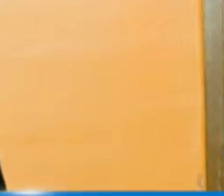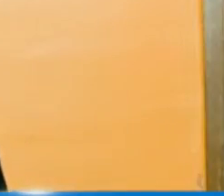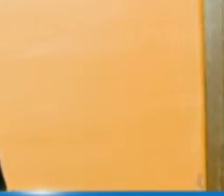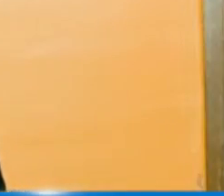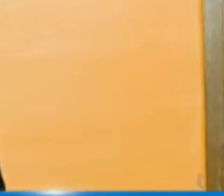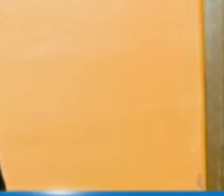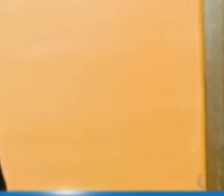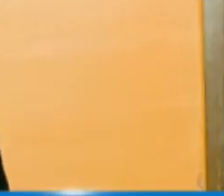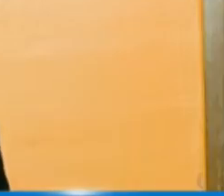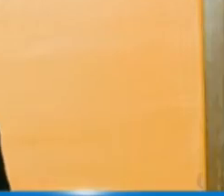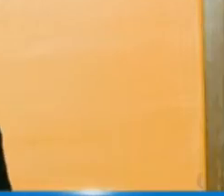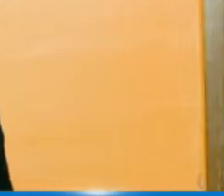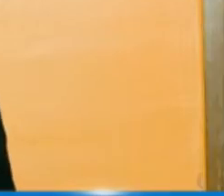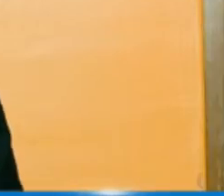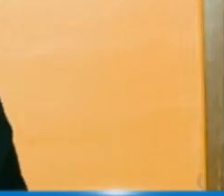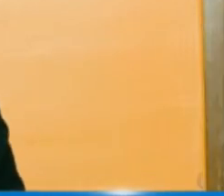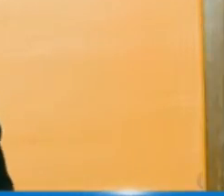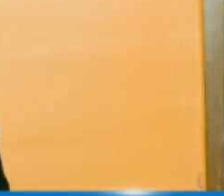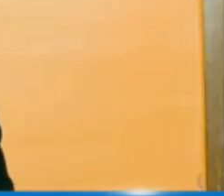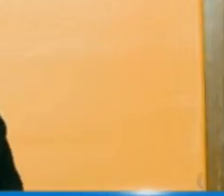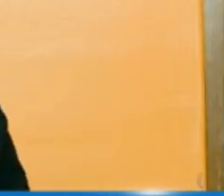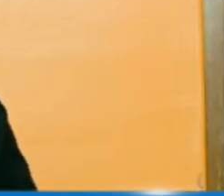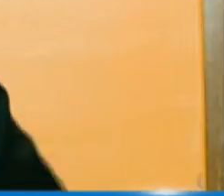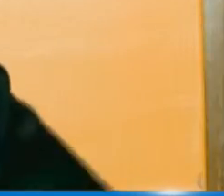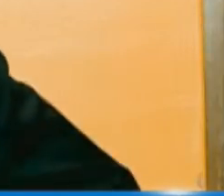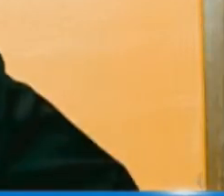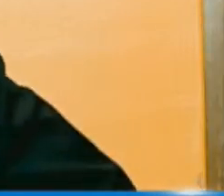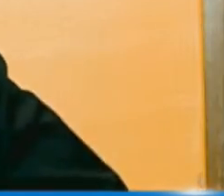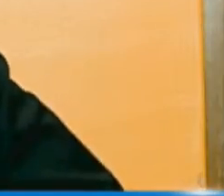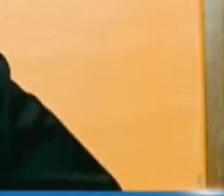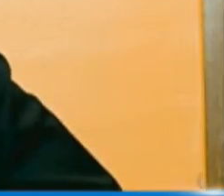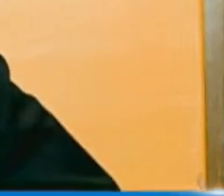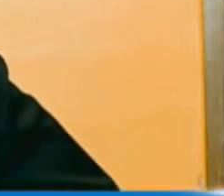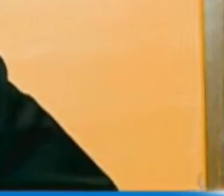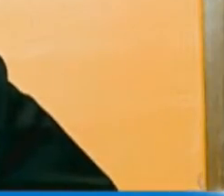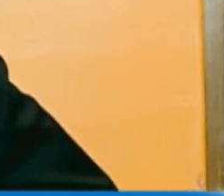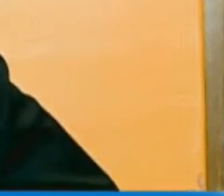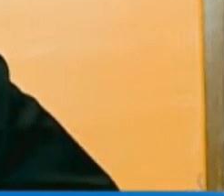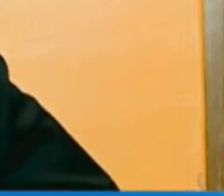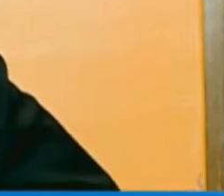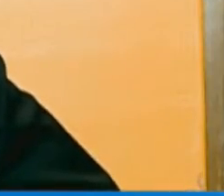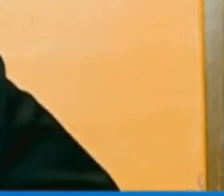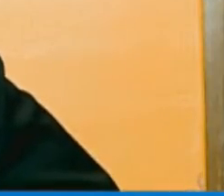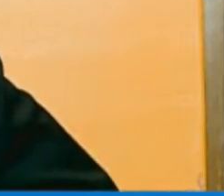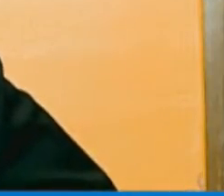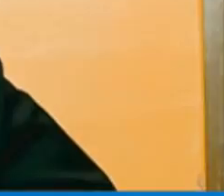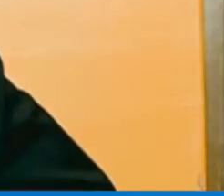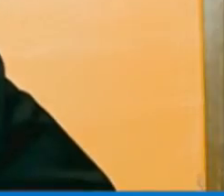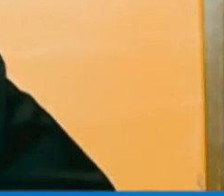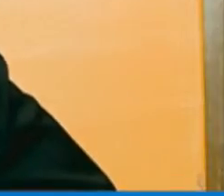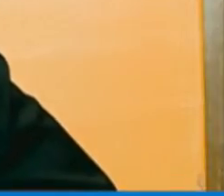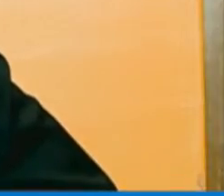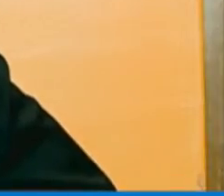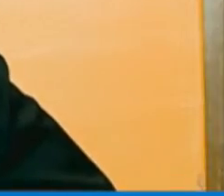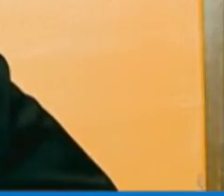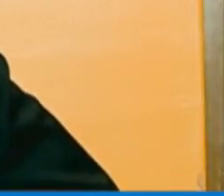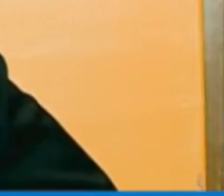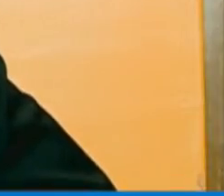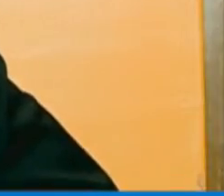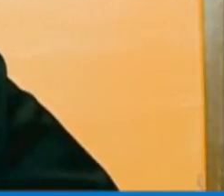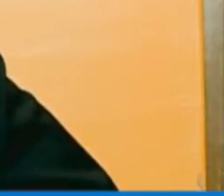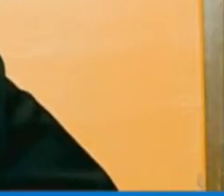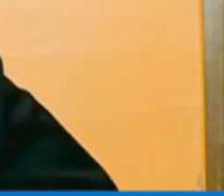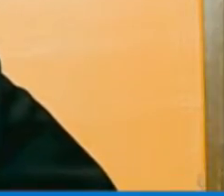our customers. But one of the things that will emerge as we go along is that the restructuring, while as it gives you